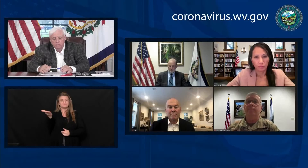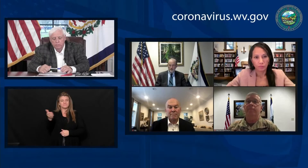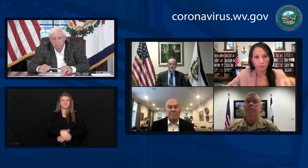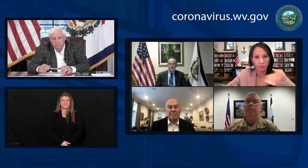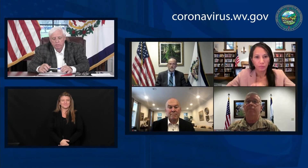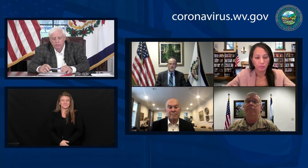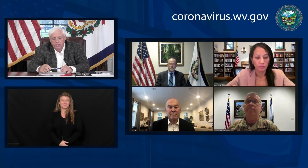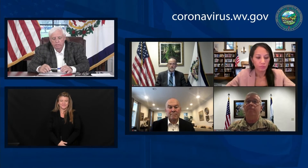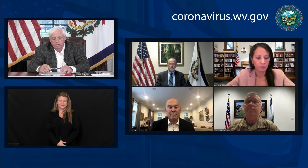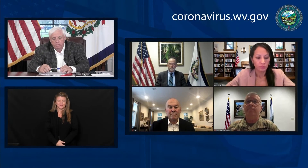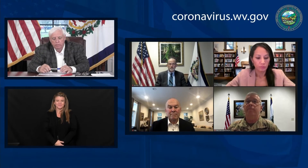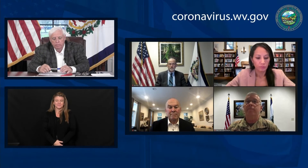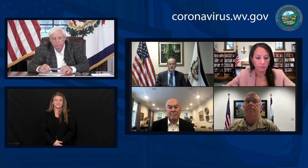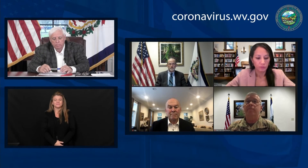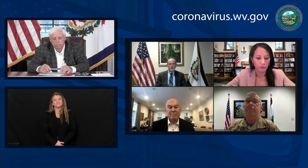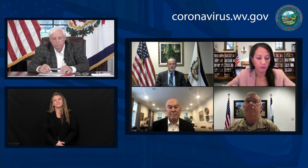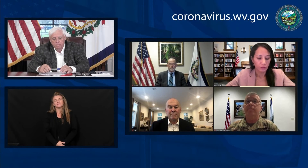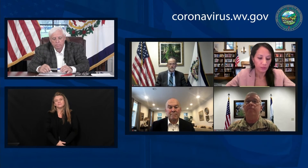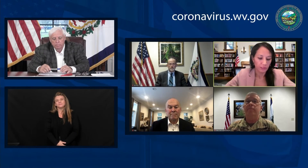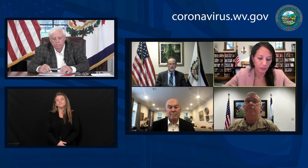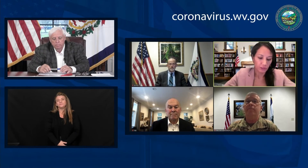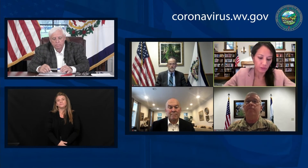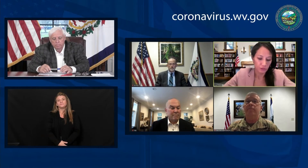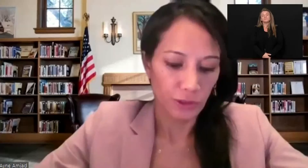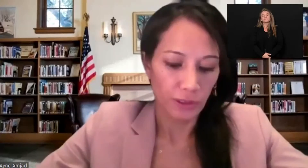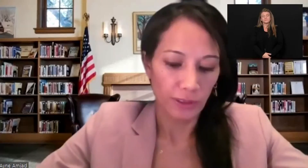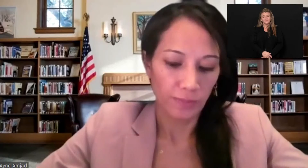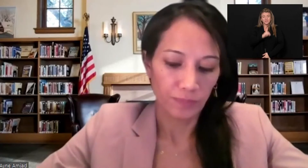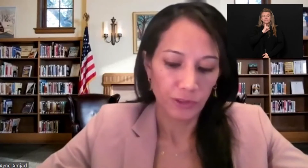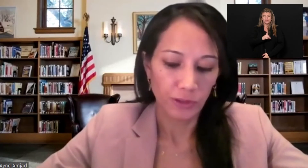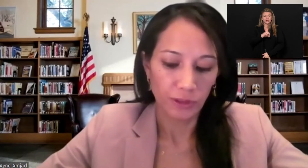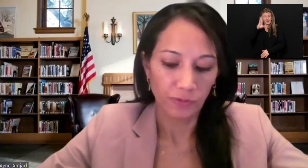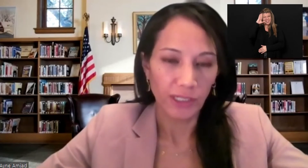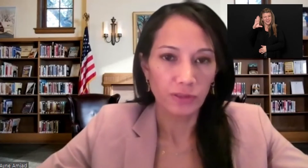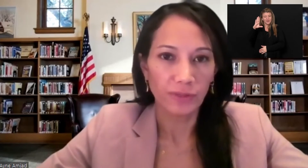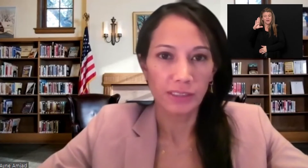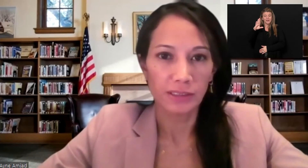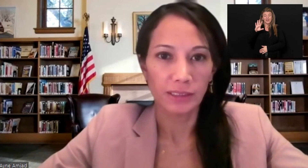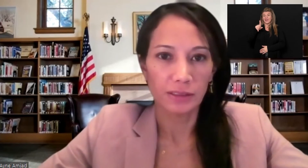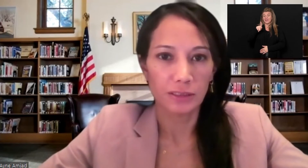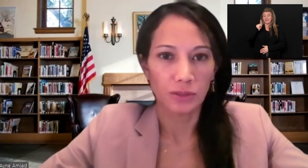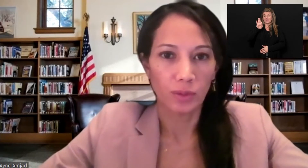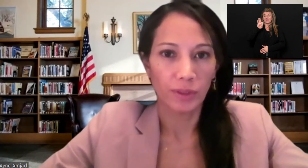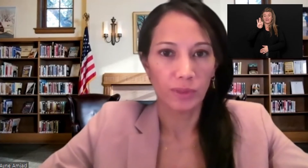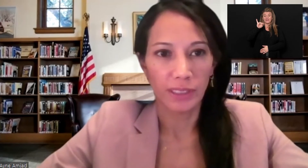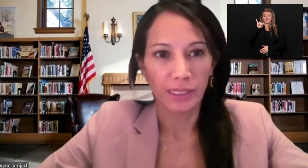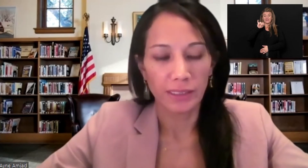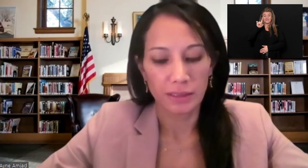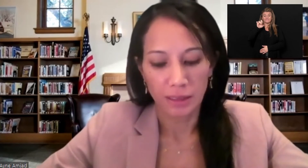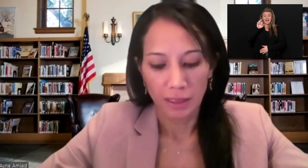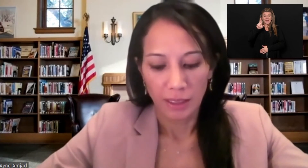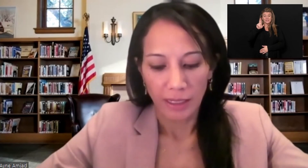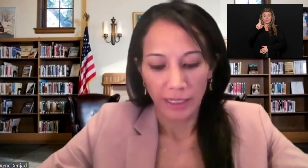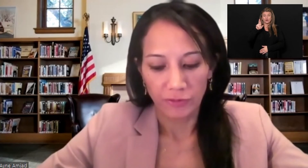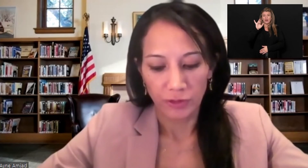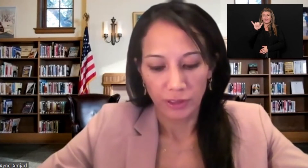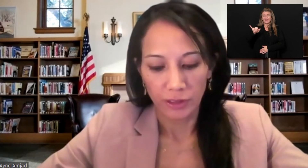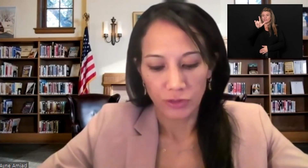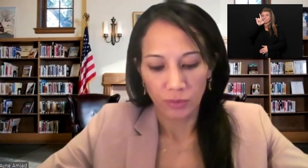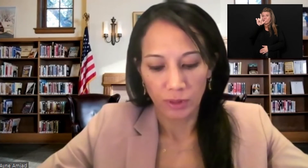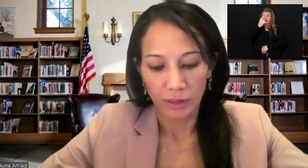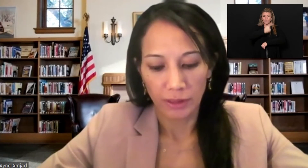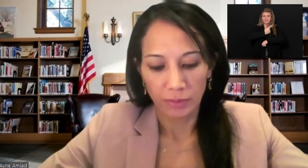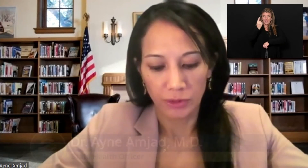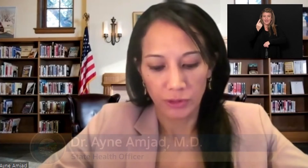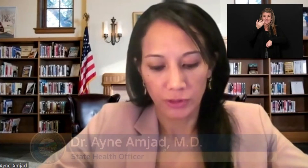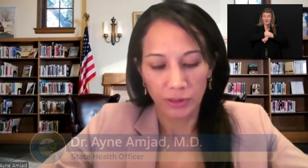Dr. Amjad, maybe you can add to it. Sure. Hi, Charles. Sure. So the Pfizer vaccine is 21 days after the